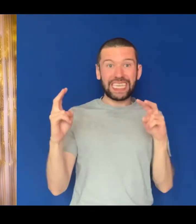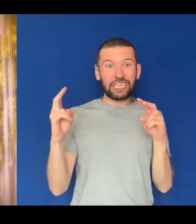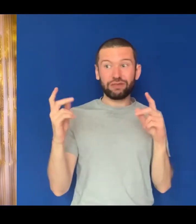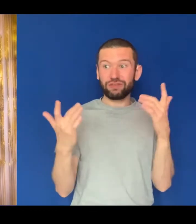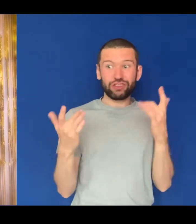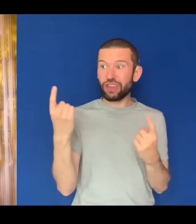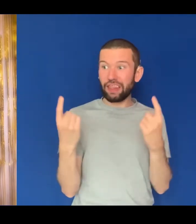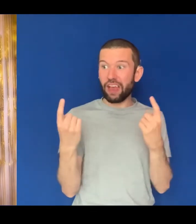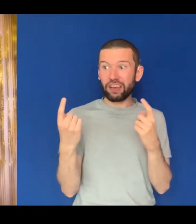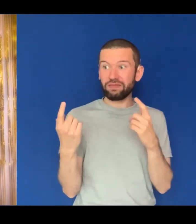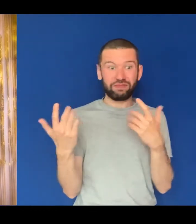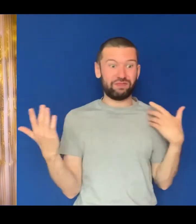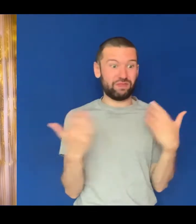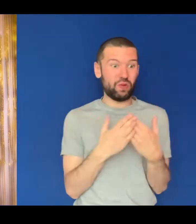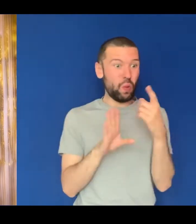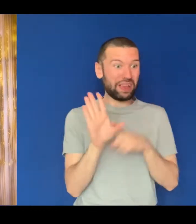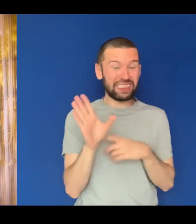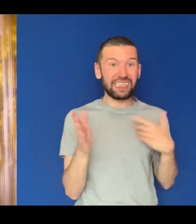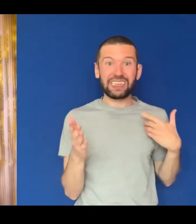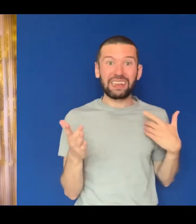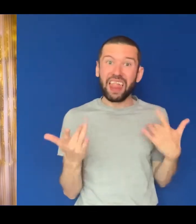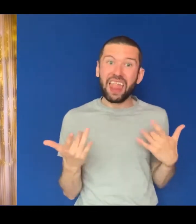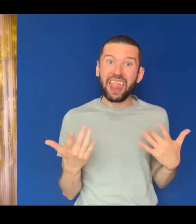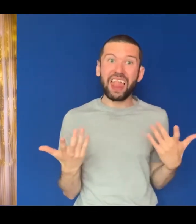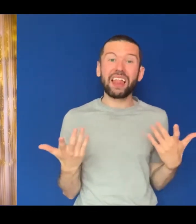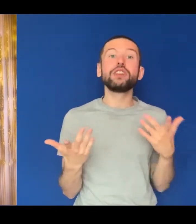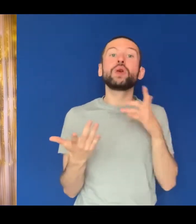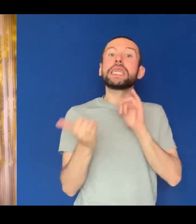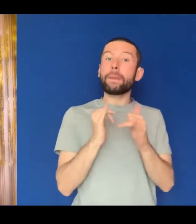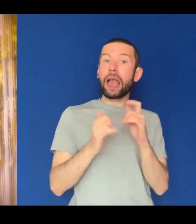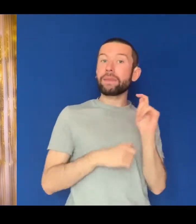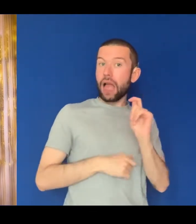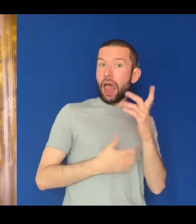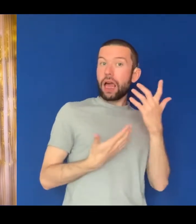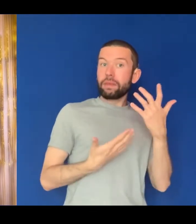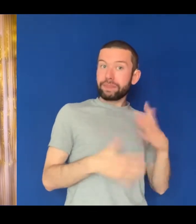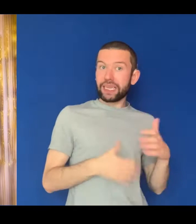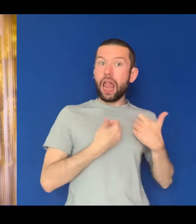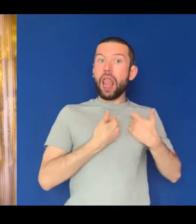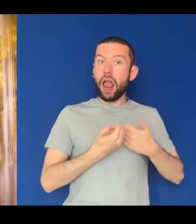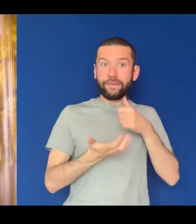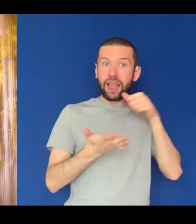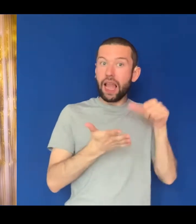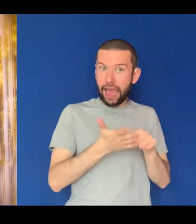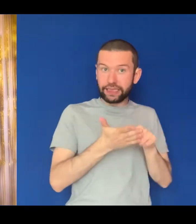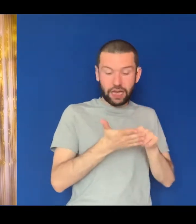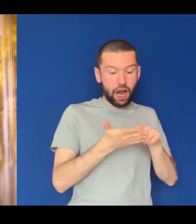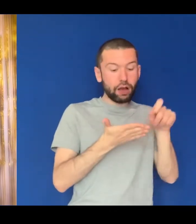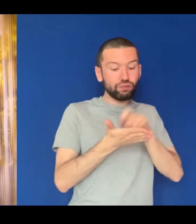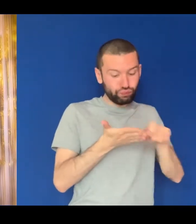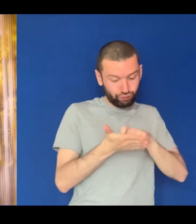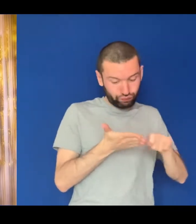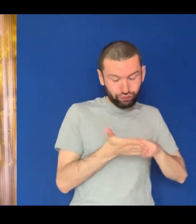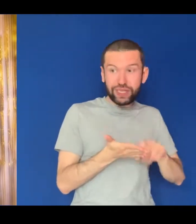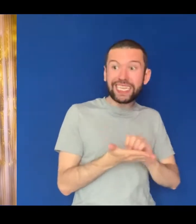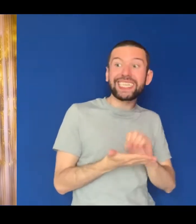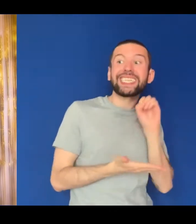12 months. So sometimes Tyler writes Danny love letters and